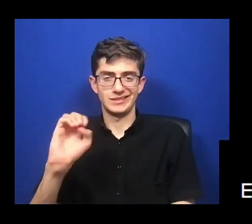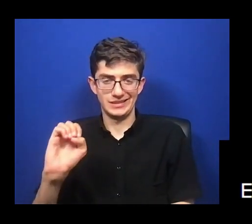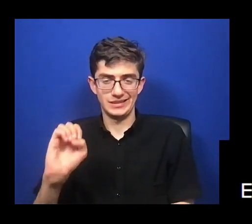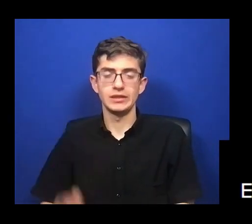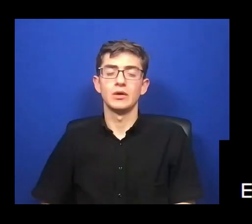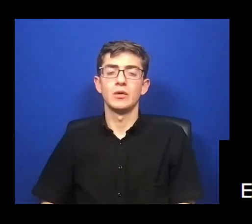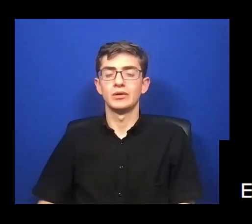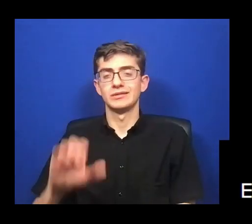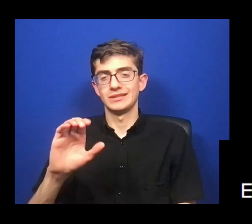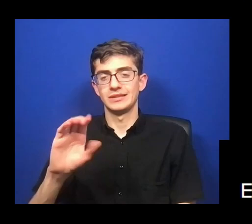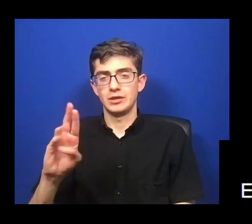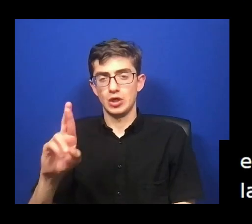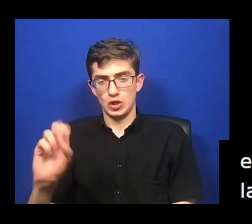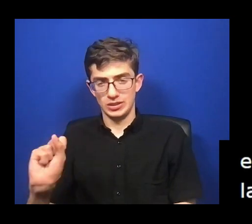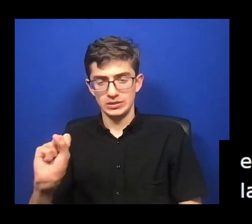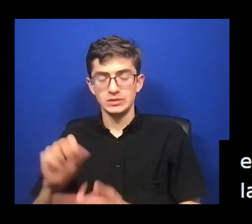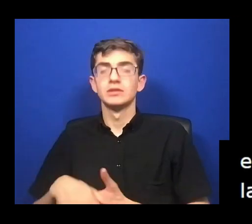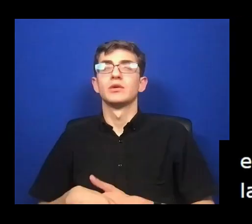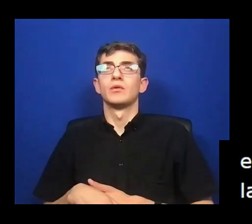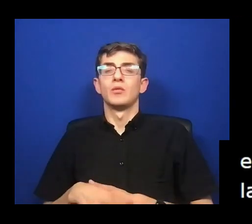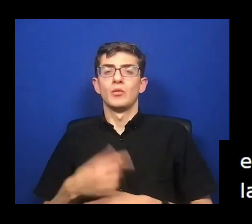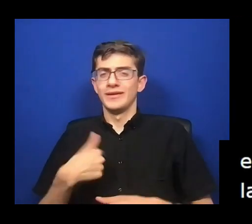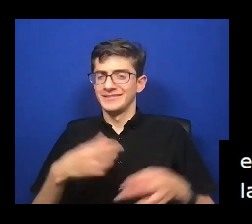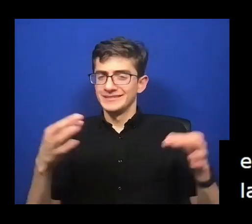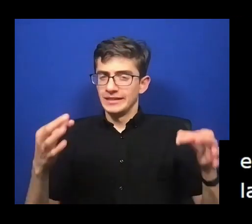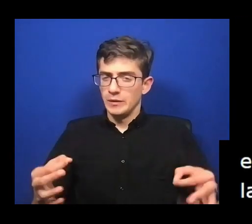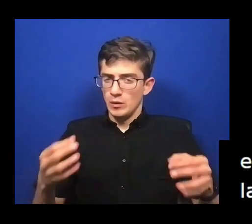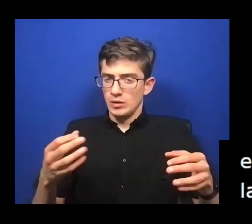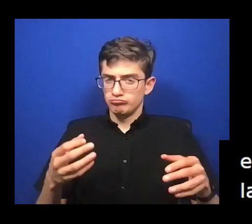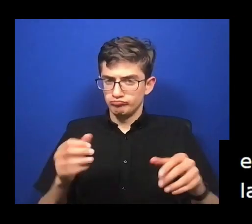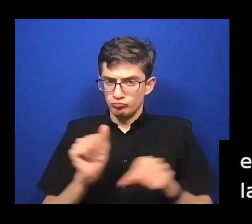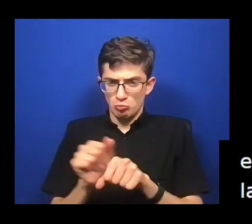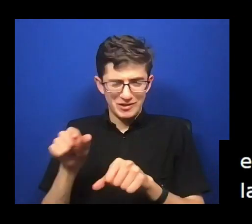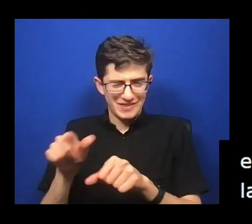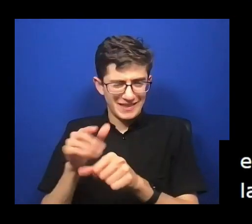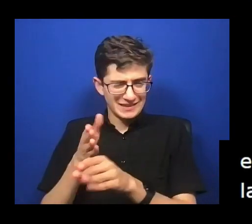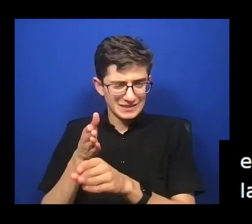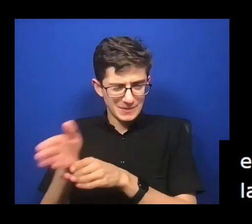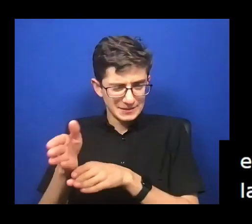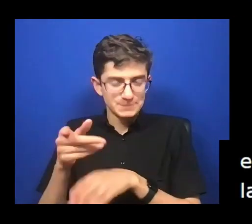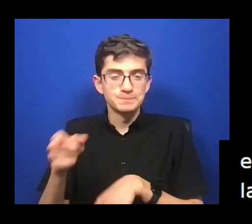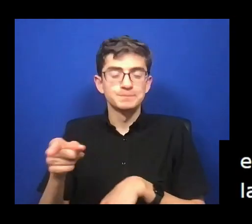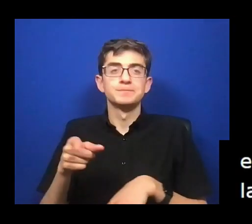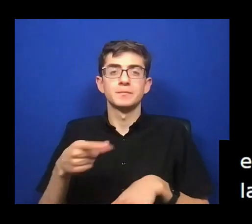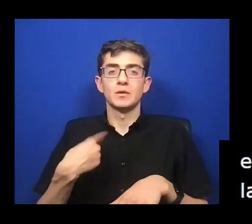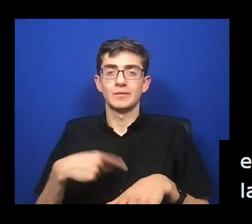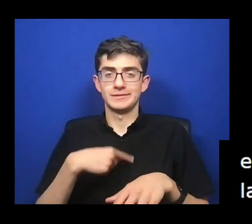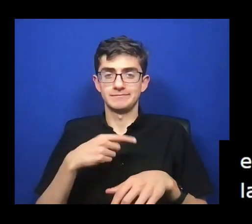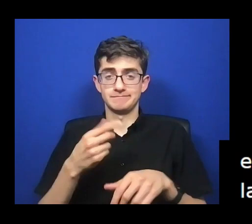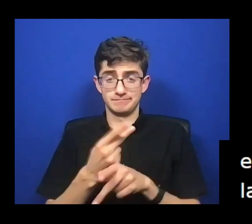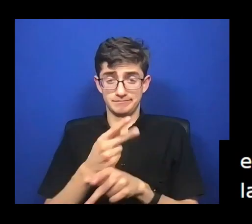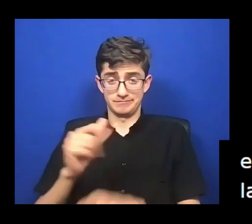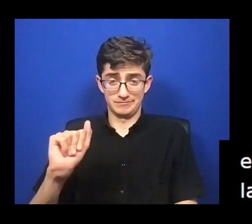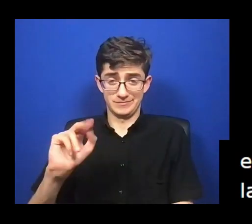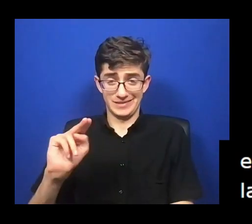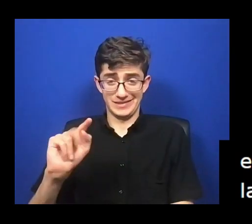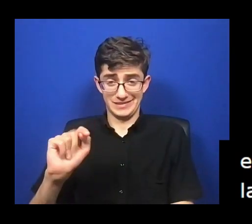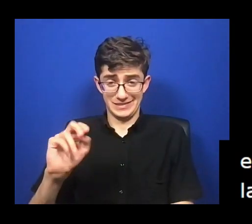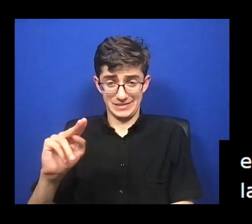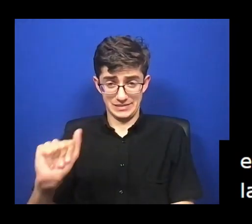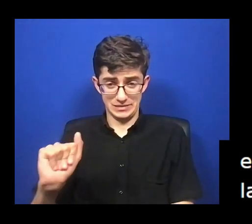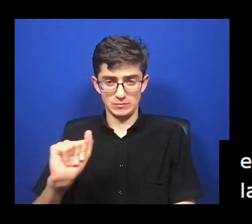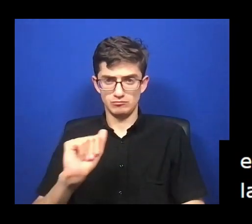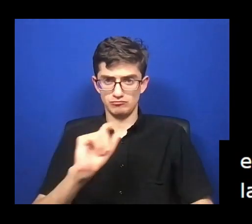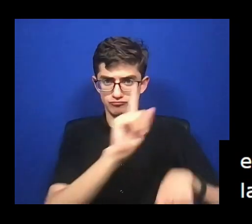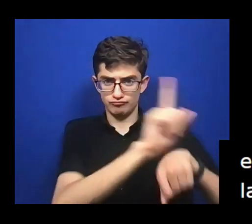we decided to be able to operate in that space. We set up antennas on five of our libraries, broadcast